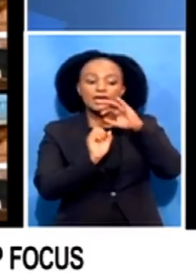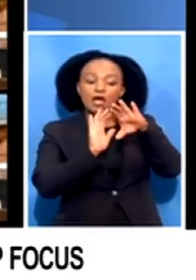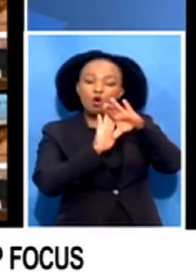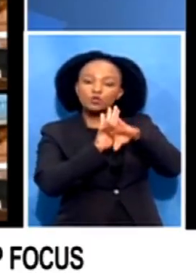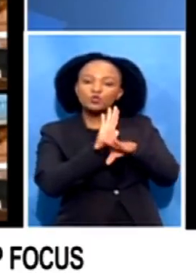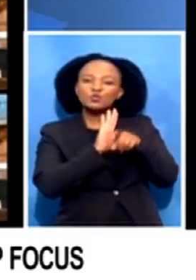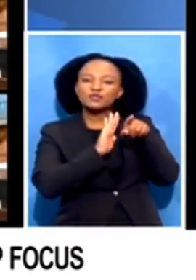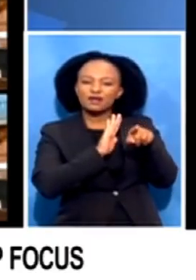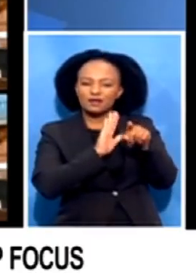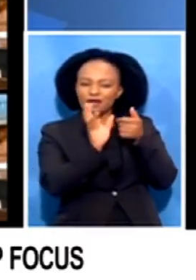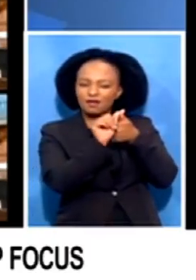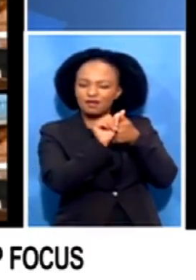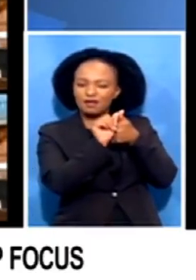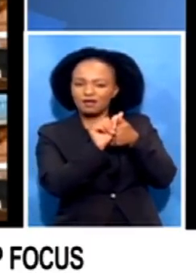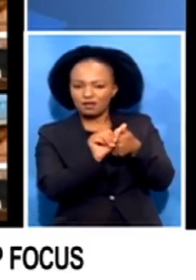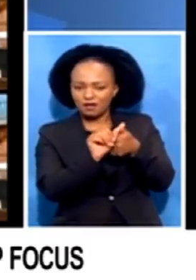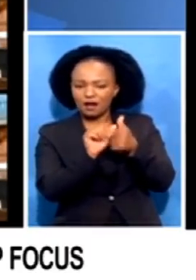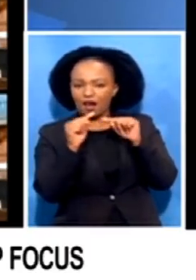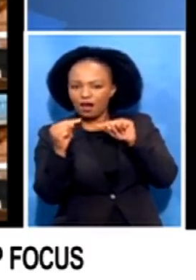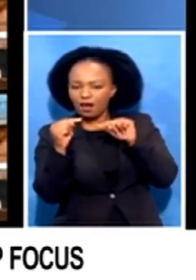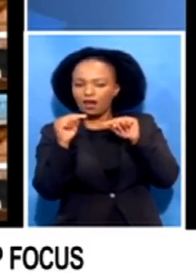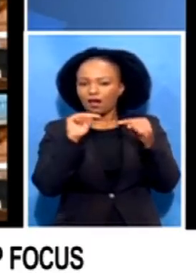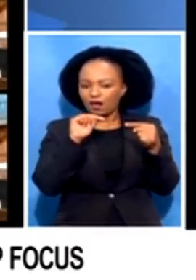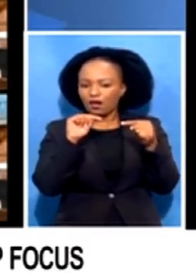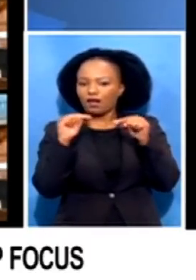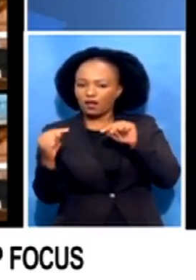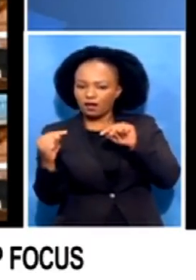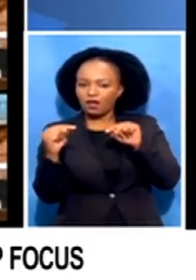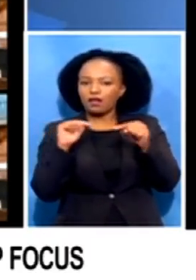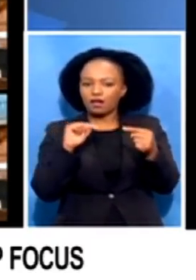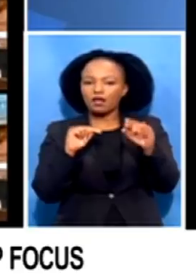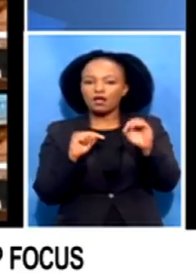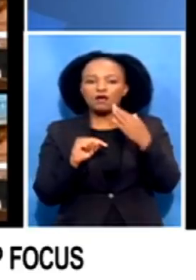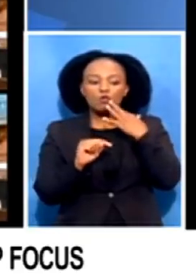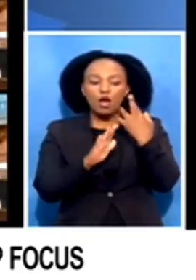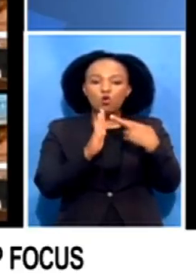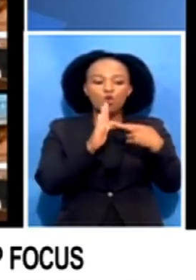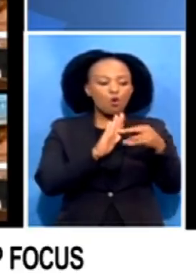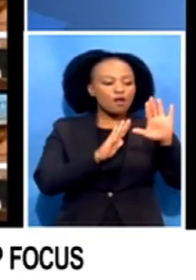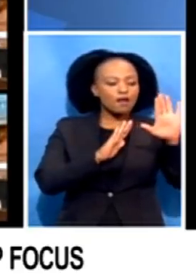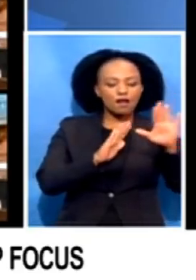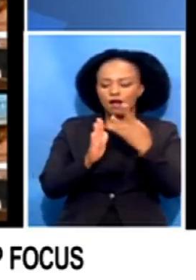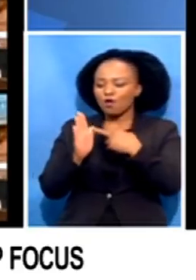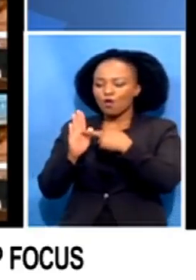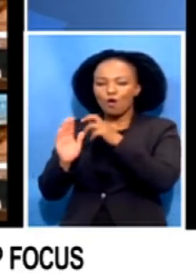about what is the scope of their function and what is the scope of their